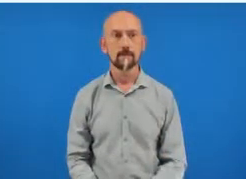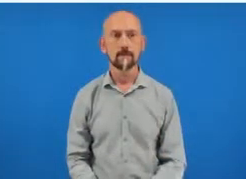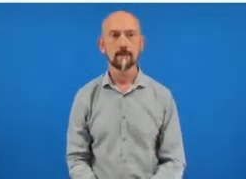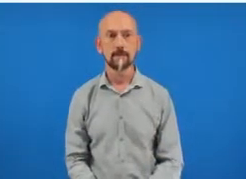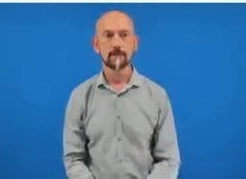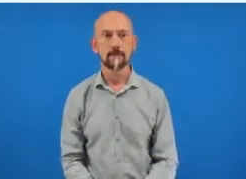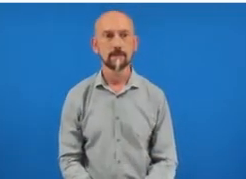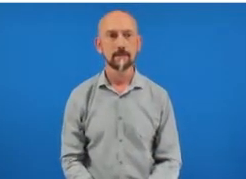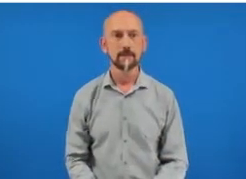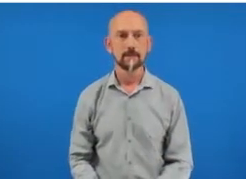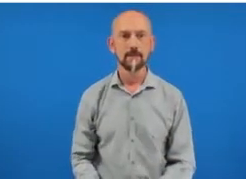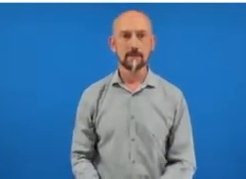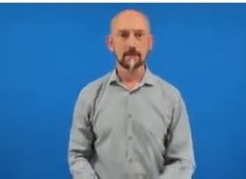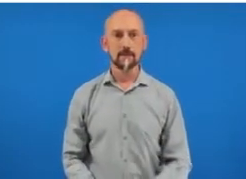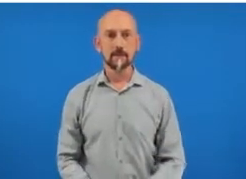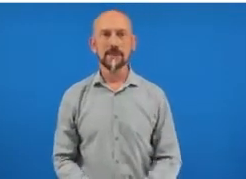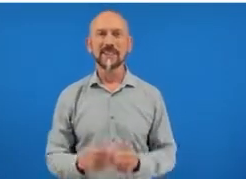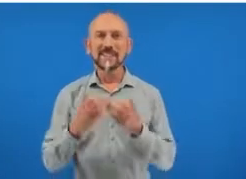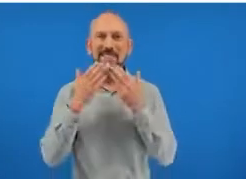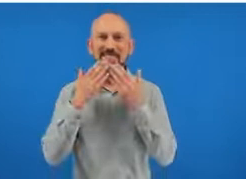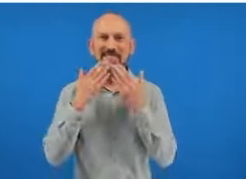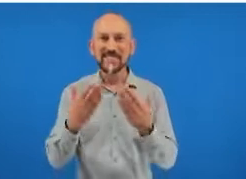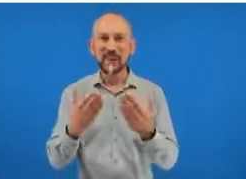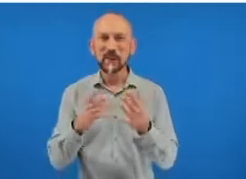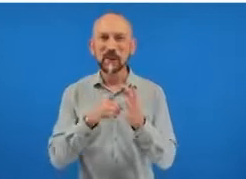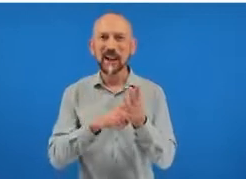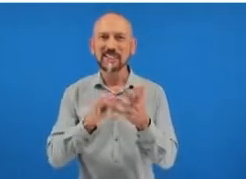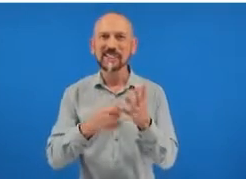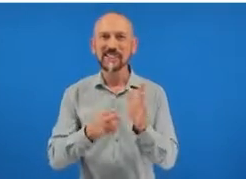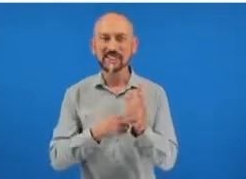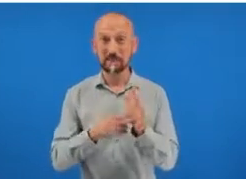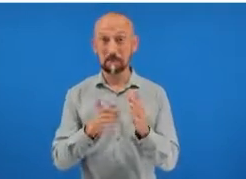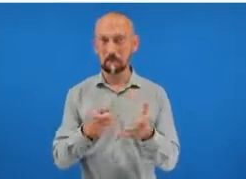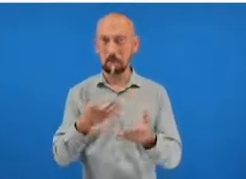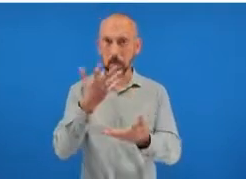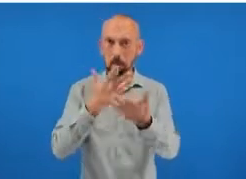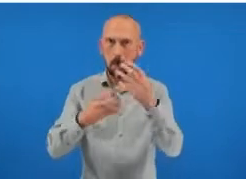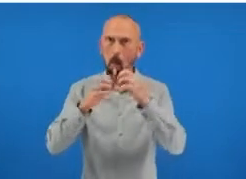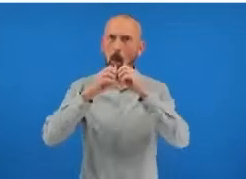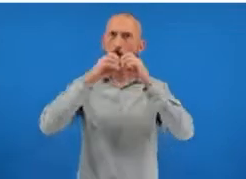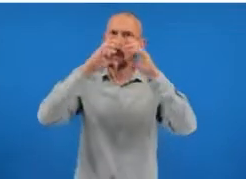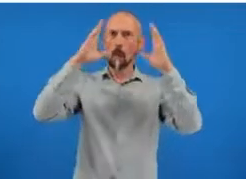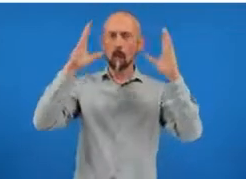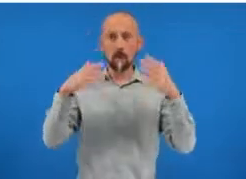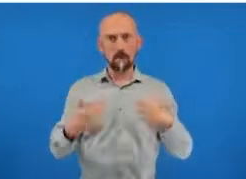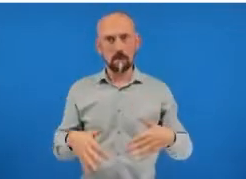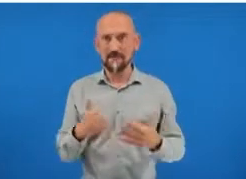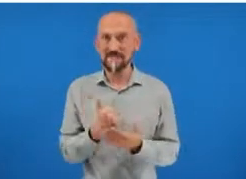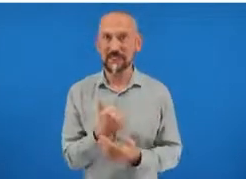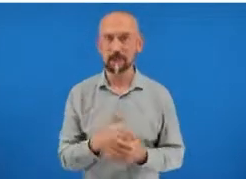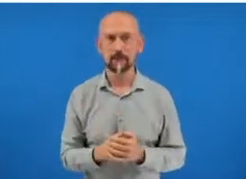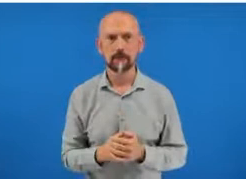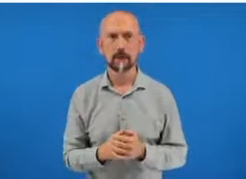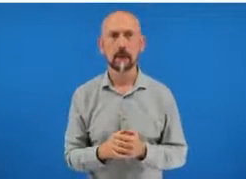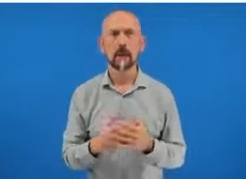Thank you for that, Alison. Very insightful and yeah, very good. We now